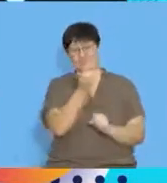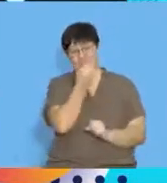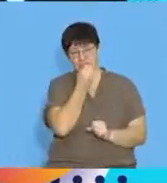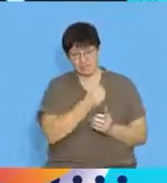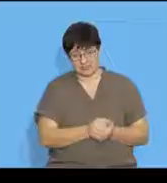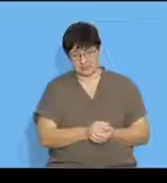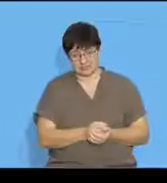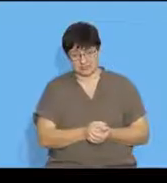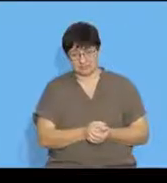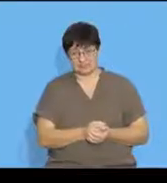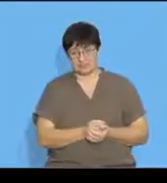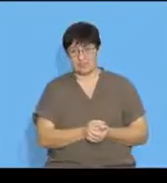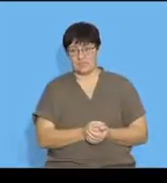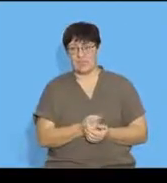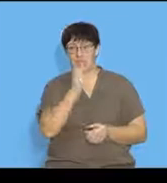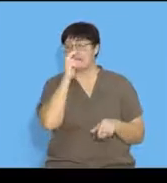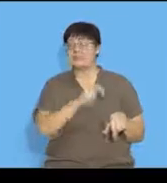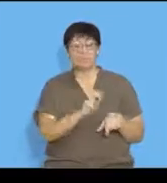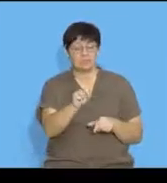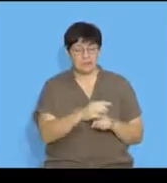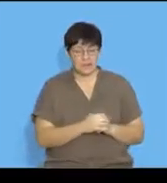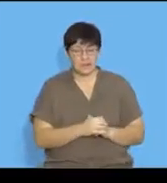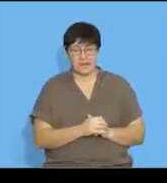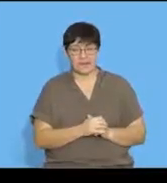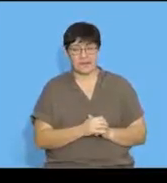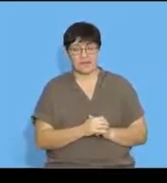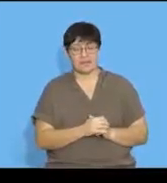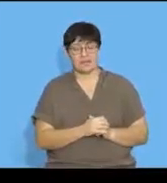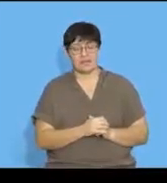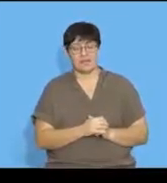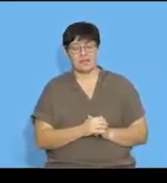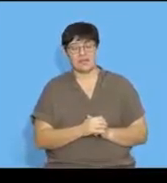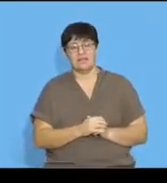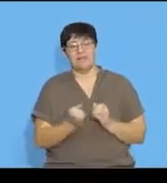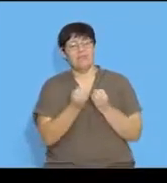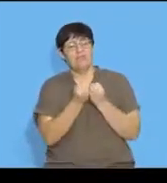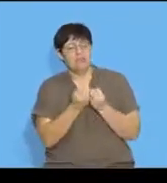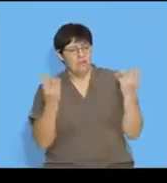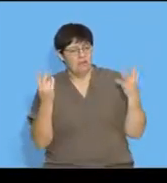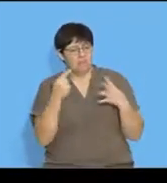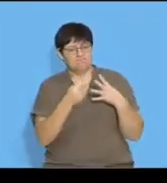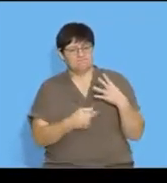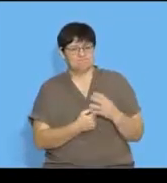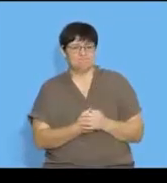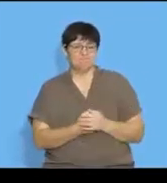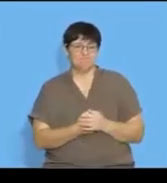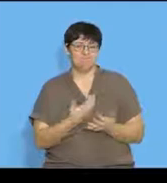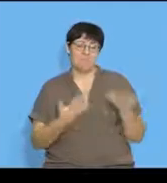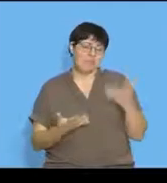what do we need to try and do? And here, guys, a lot of the thing maybe when you look